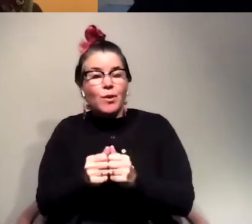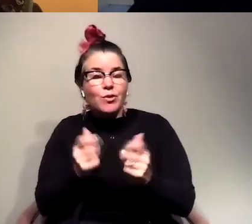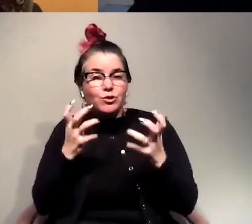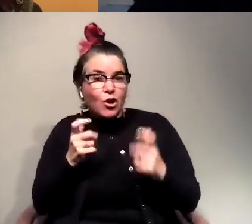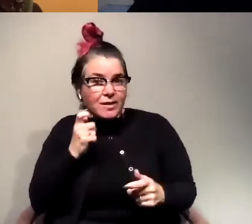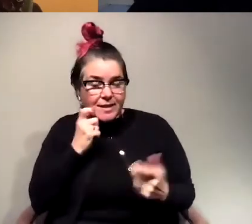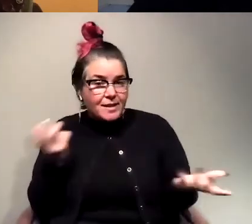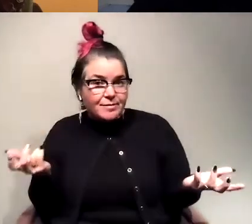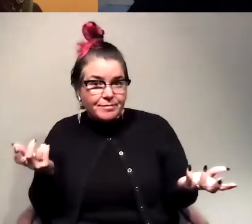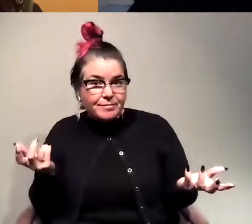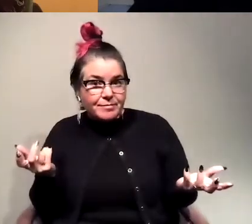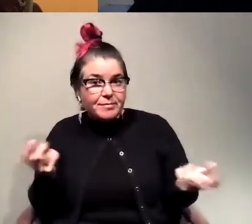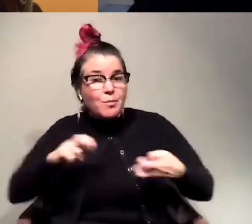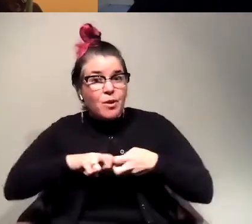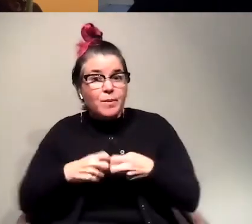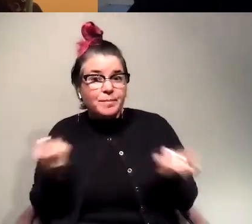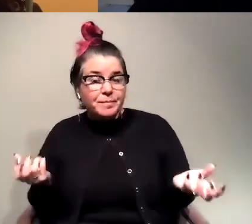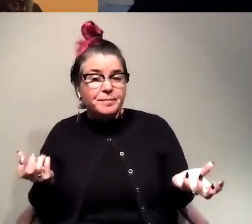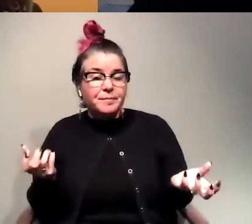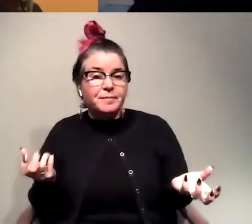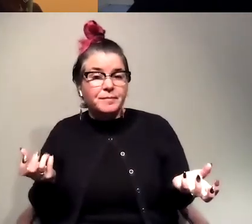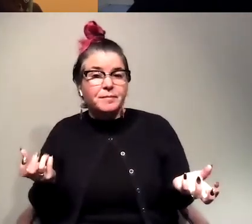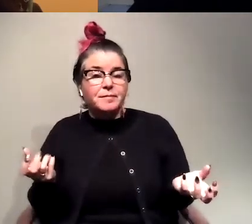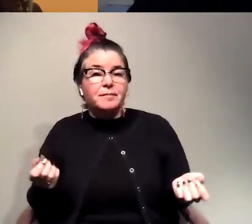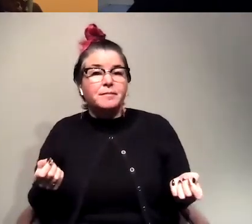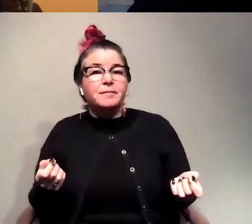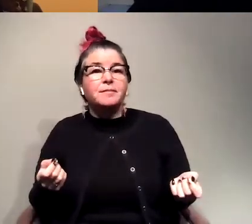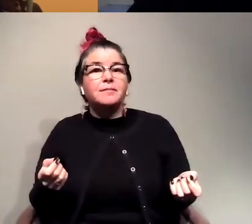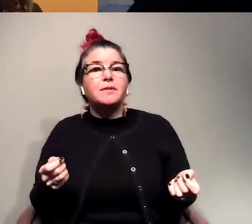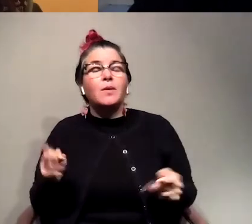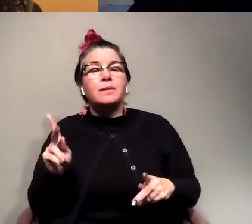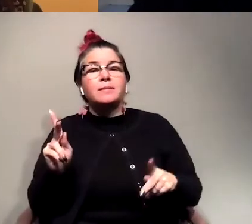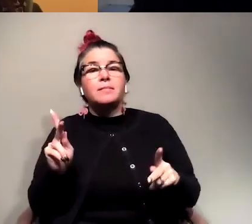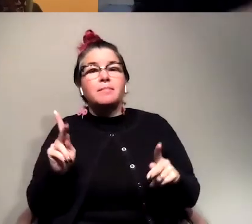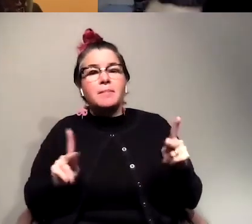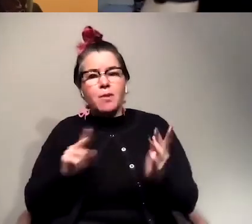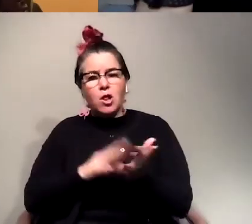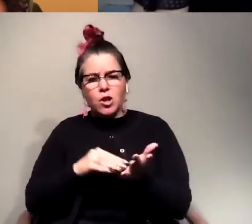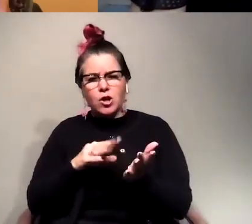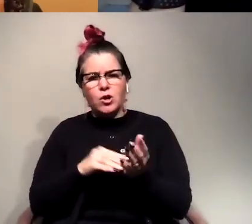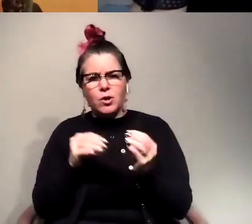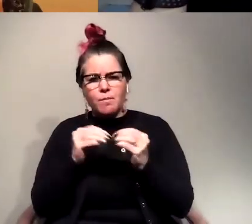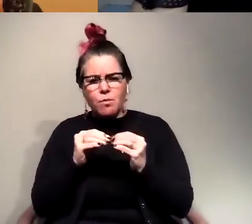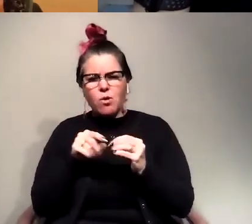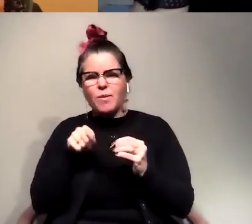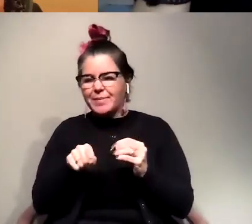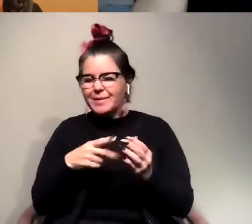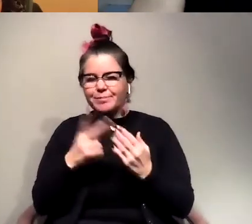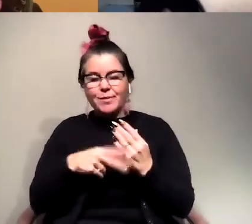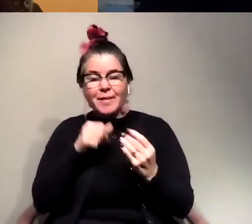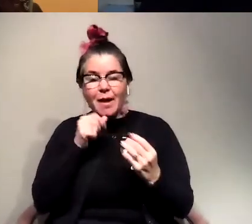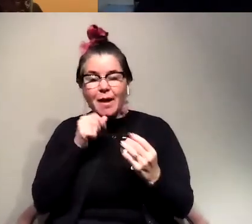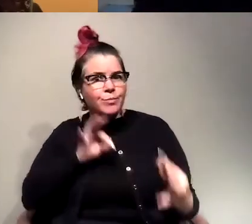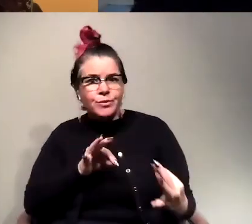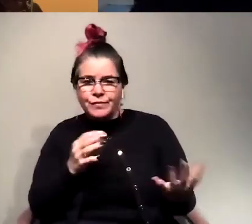and that's a real problem. And so I think as people learn more that these programs aren't perfect and that